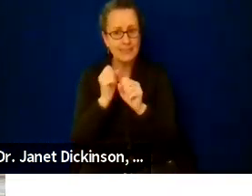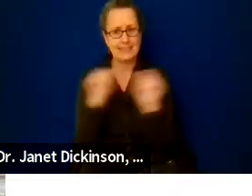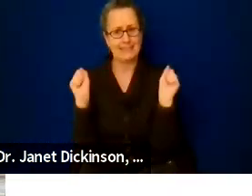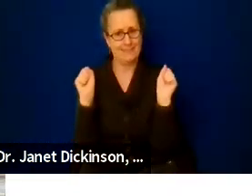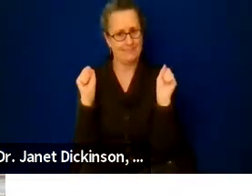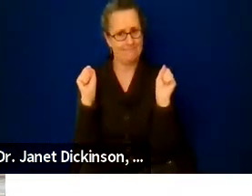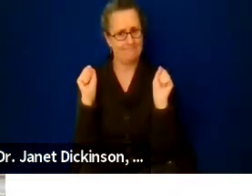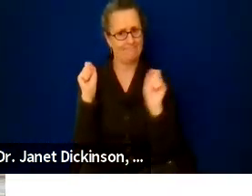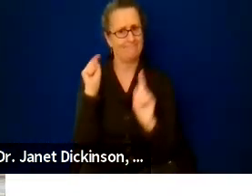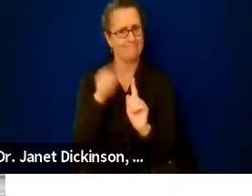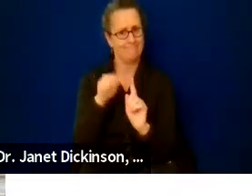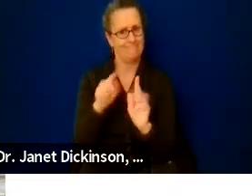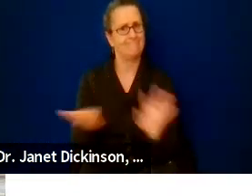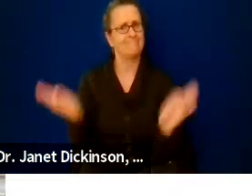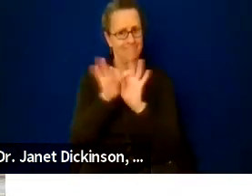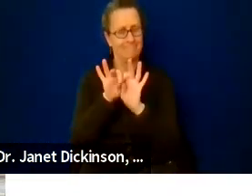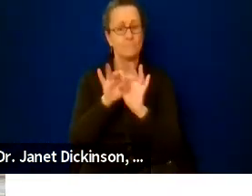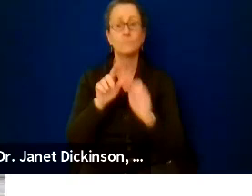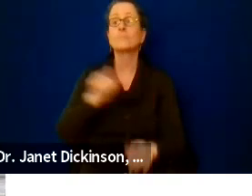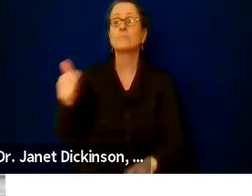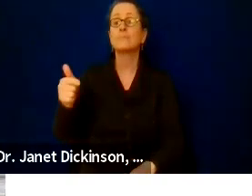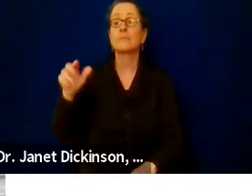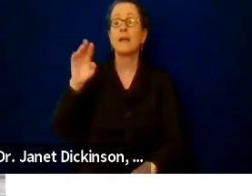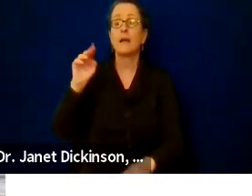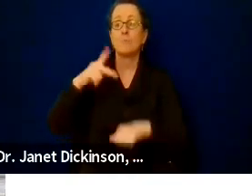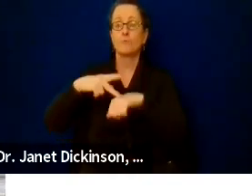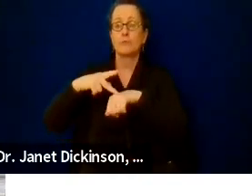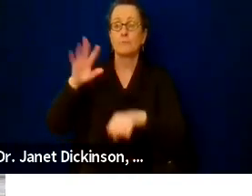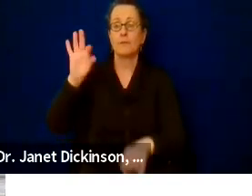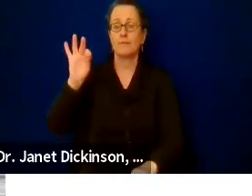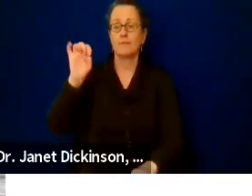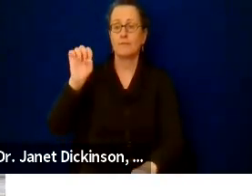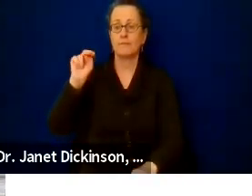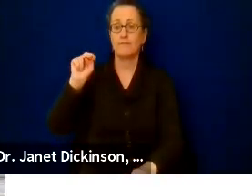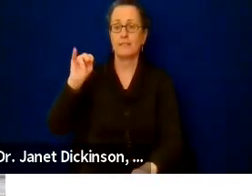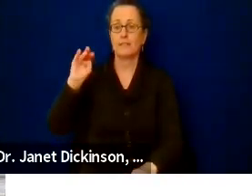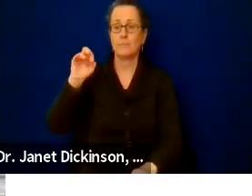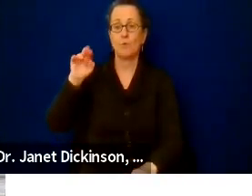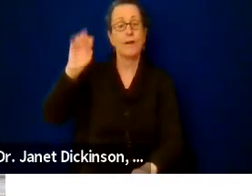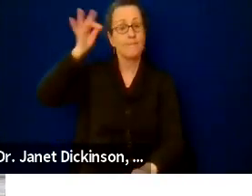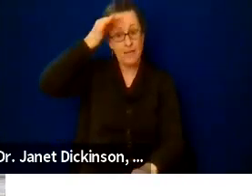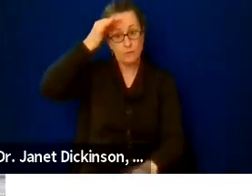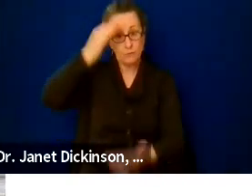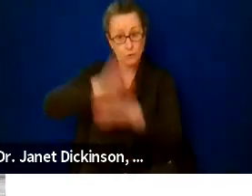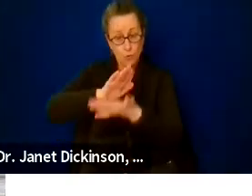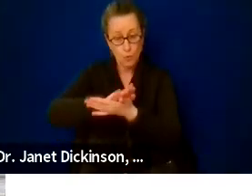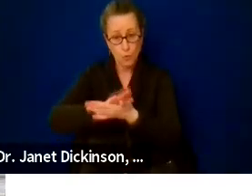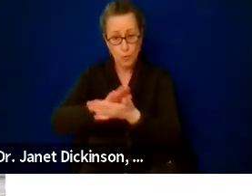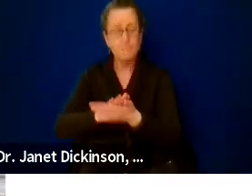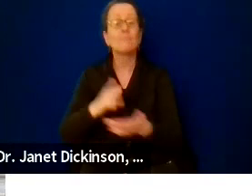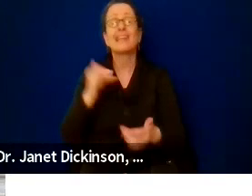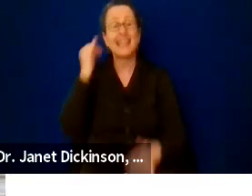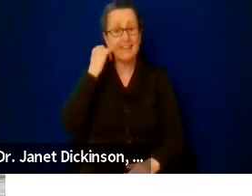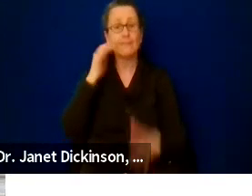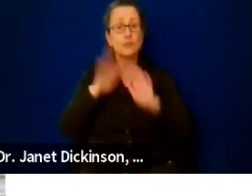Thanks for that. And Principal Fenimore? So at Federal Street School, for our kiddos who are arriving on a bus, they